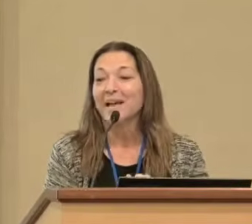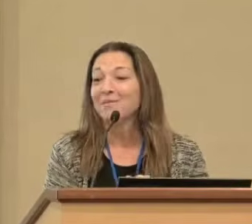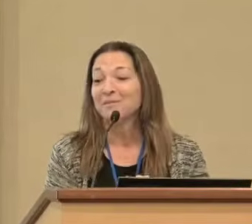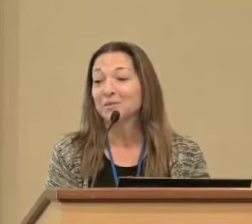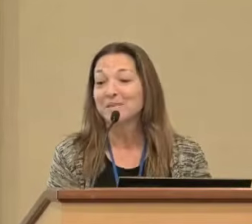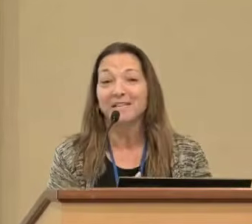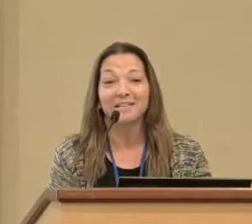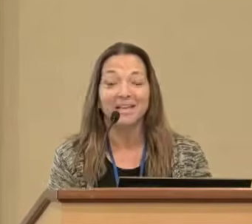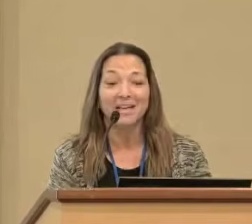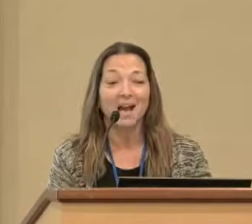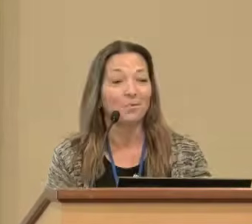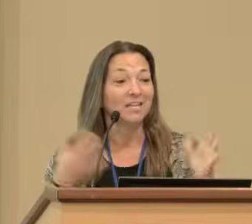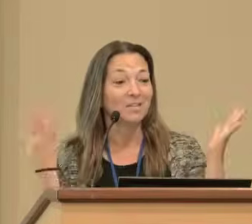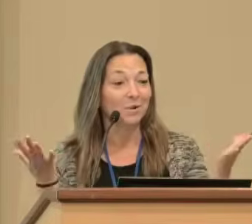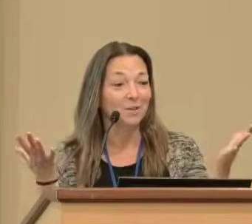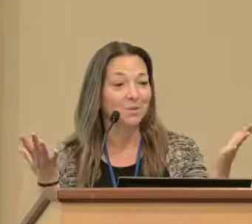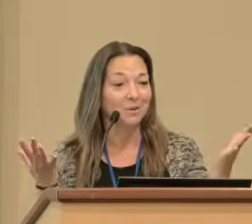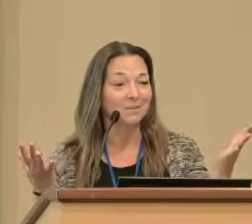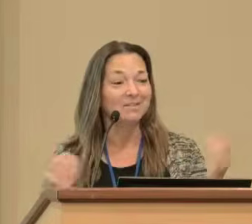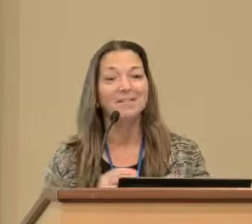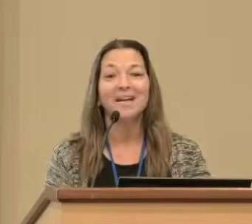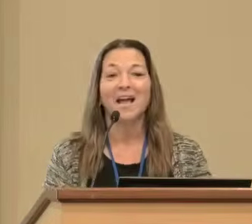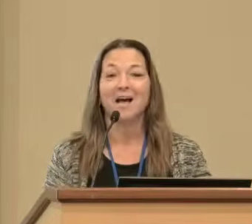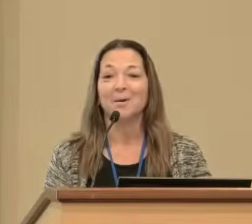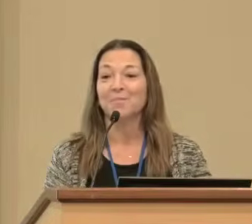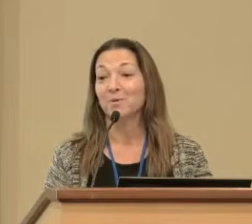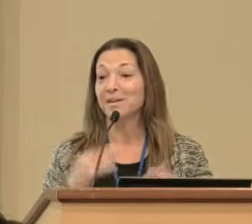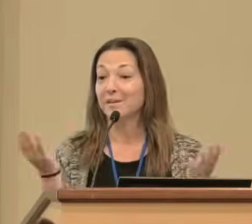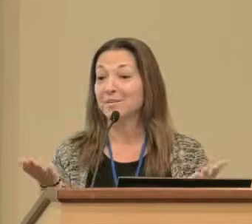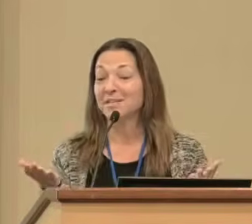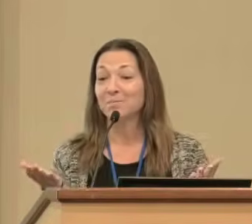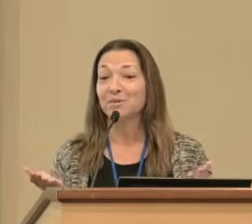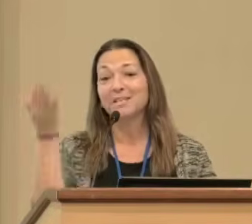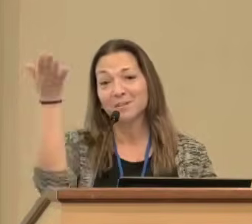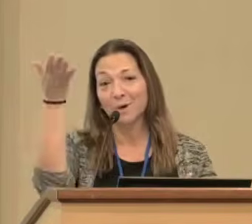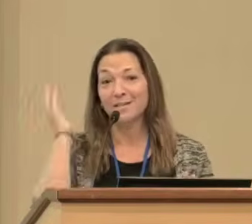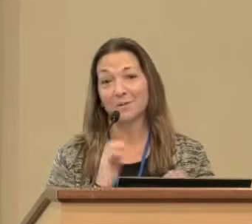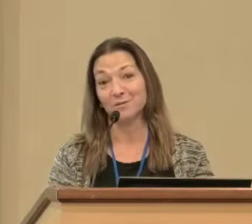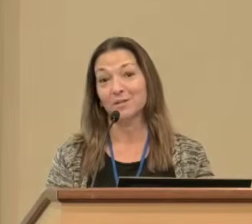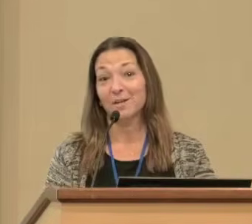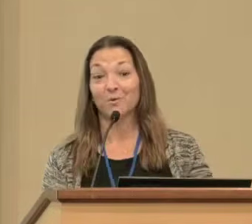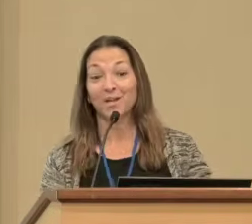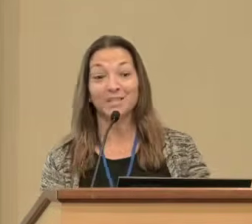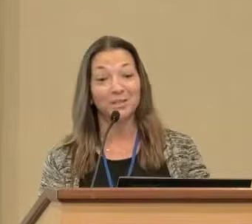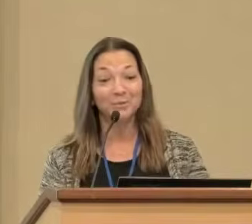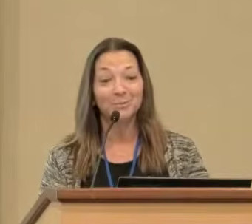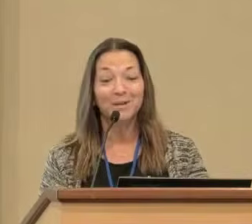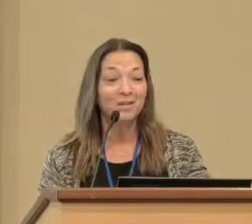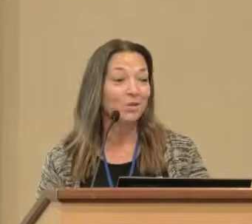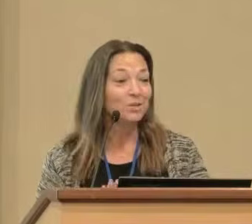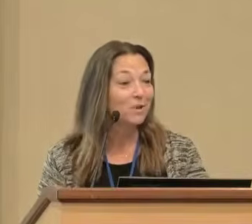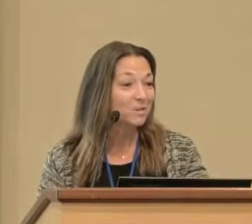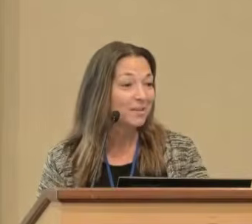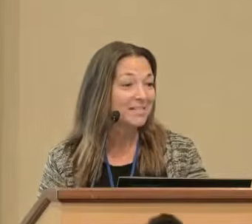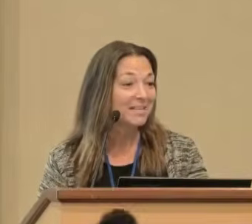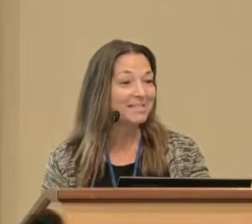Well, on behalf of Lupus LA, I would like to welcome you all who are here with us in person, as well as those who are on Zoom,